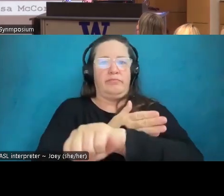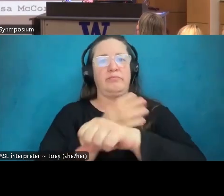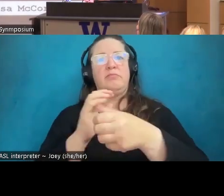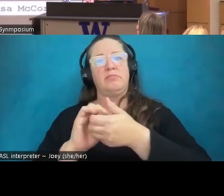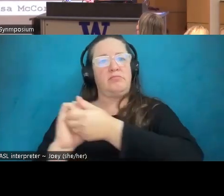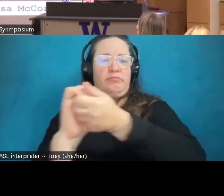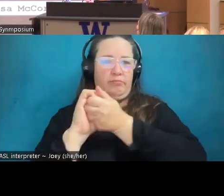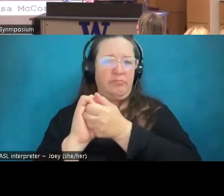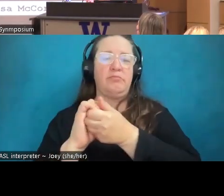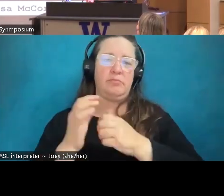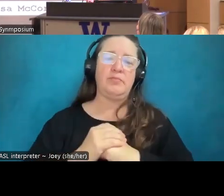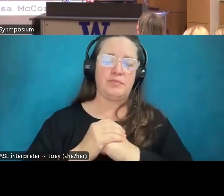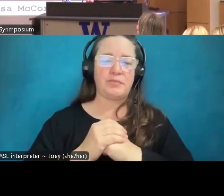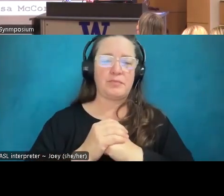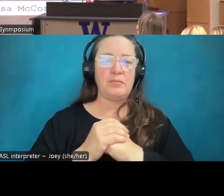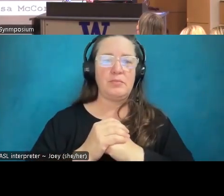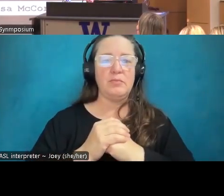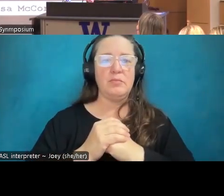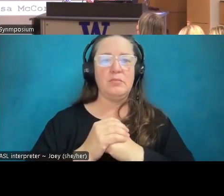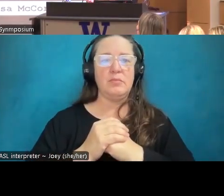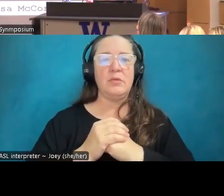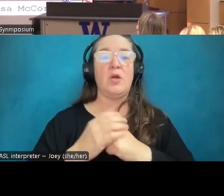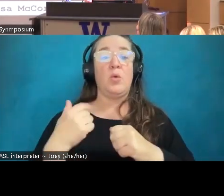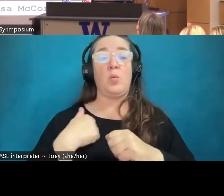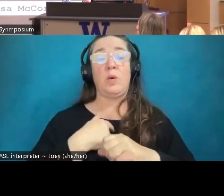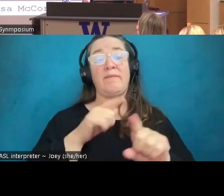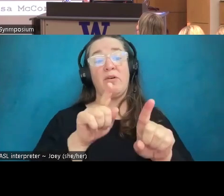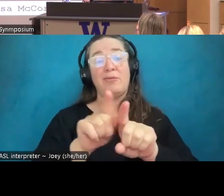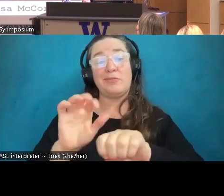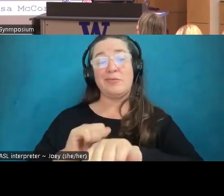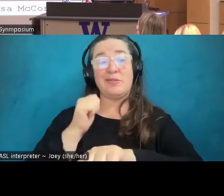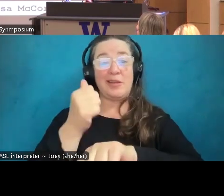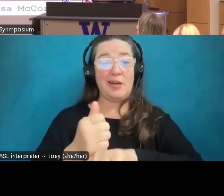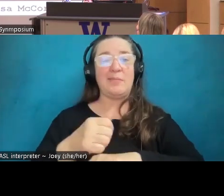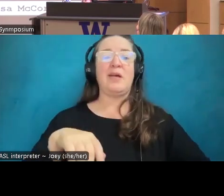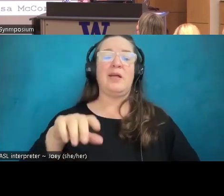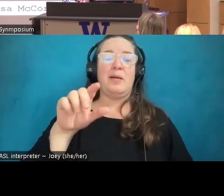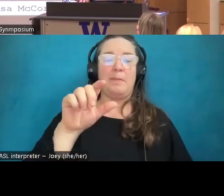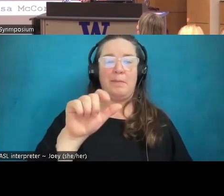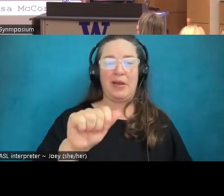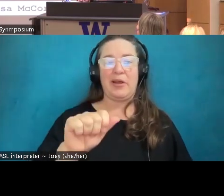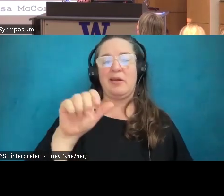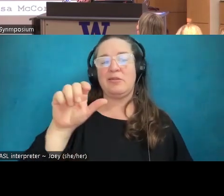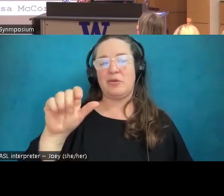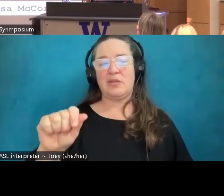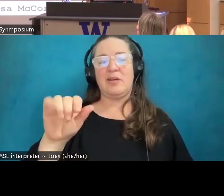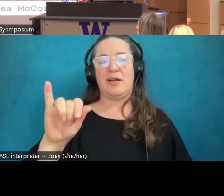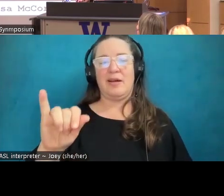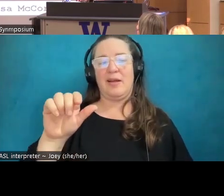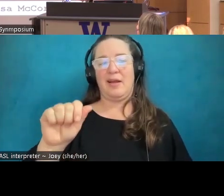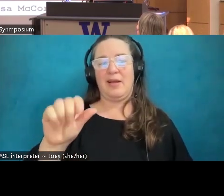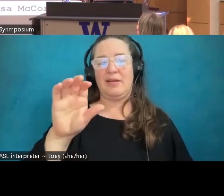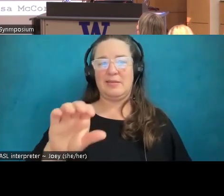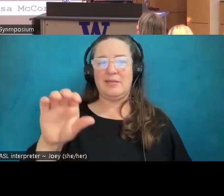And in this vein, we have established the American Association of Infection-Associated Chronic Conditions. You see our key stakeholders here: